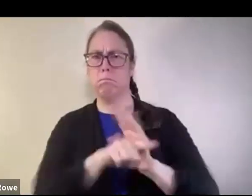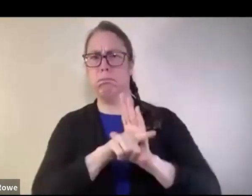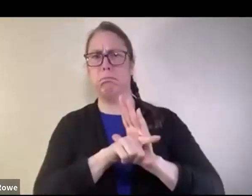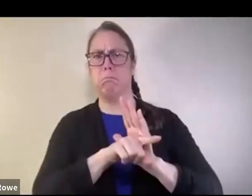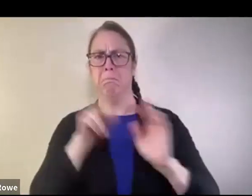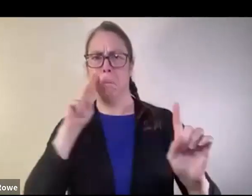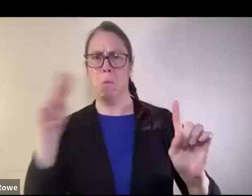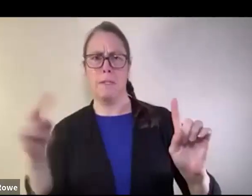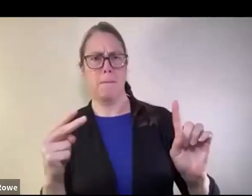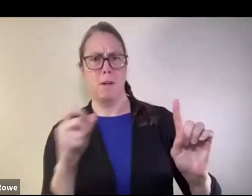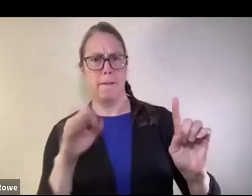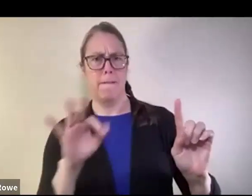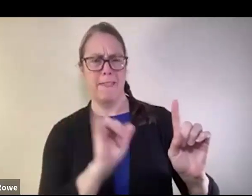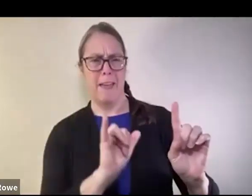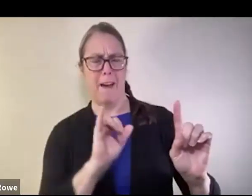Another